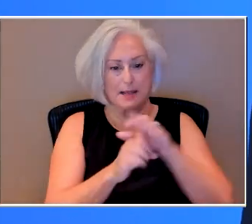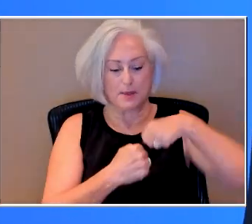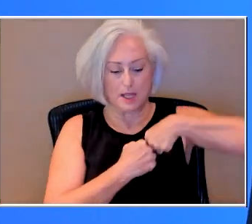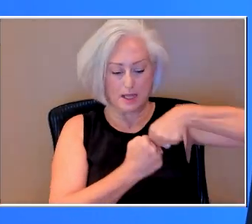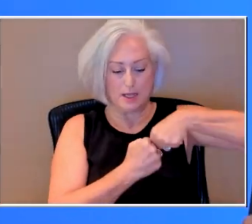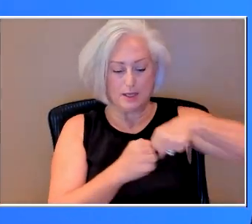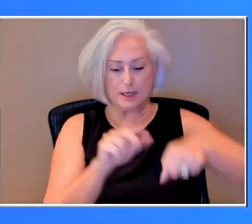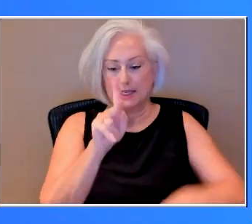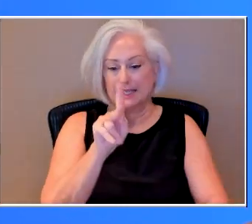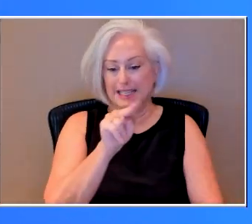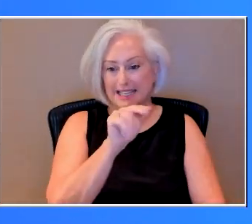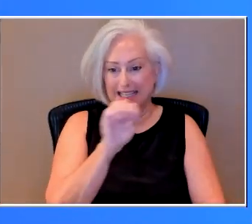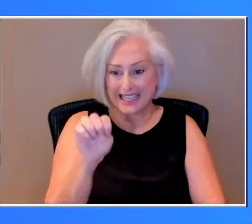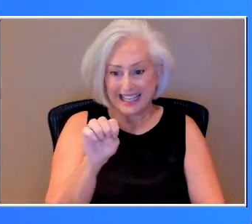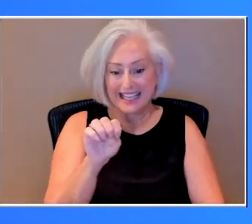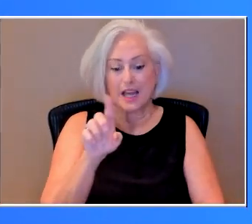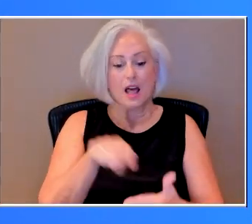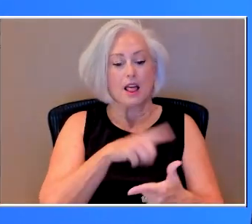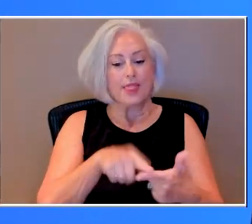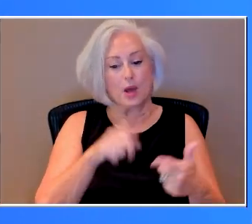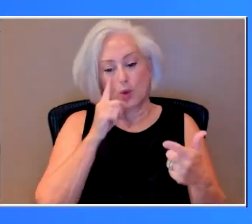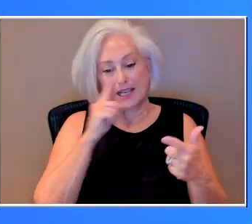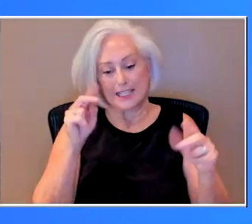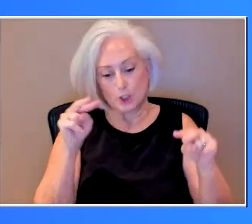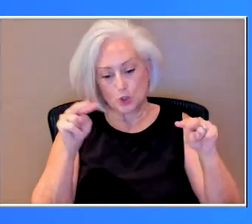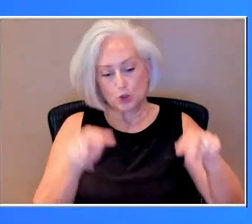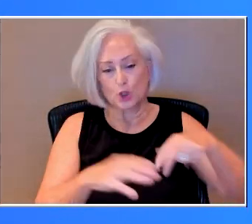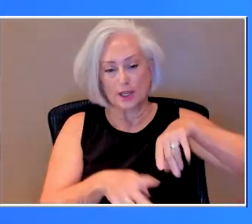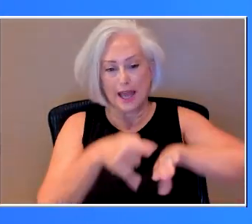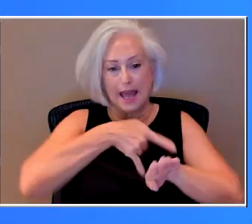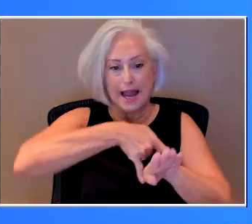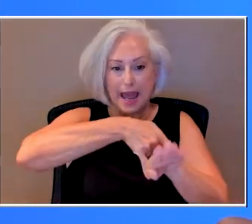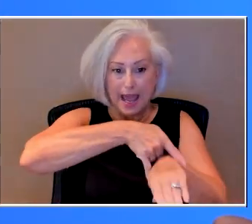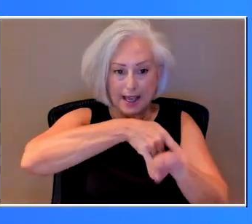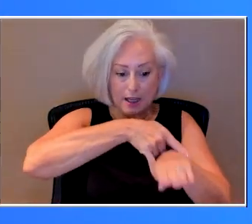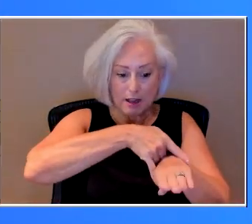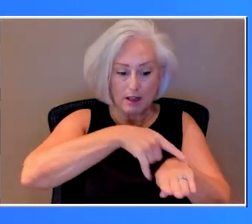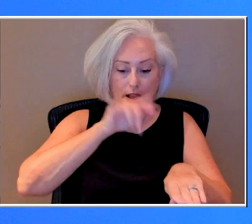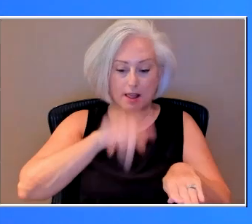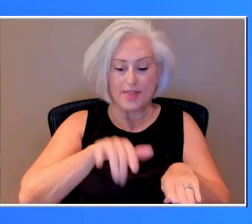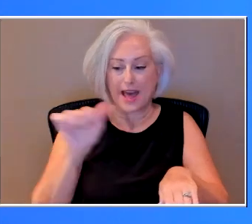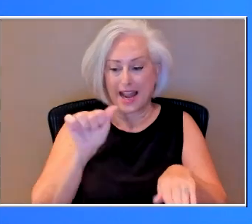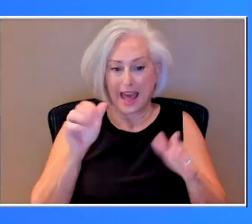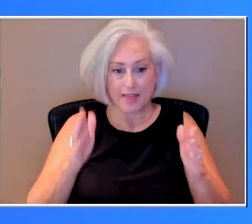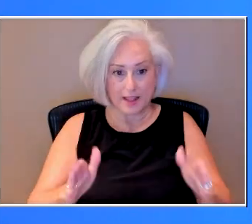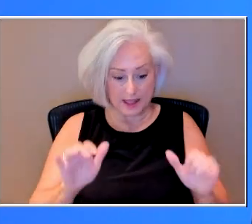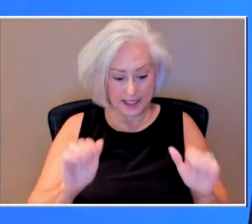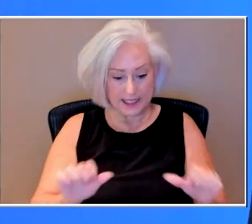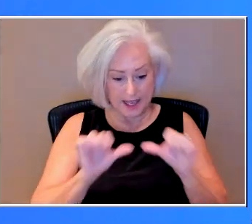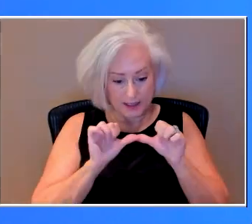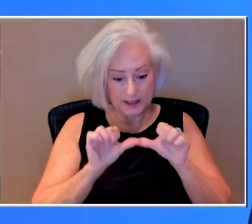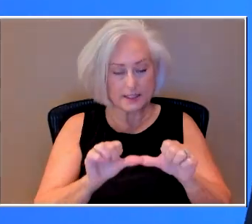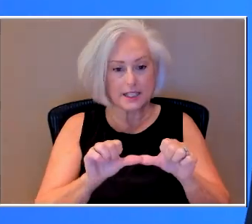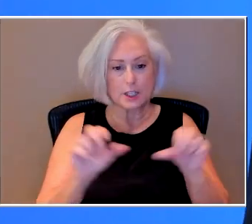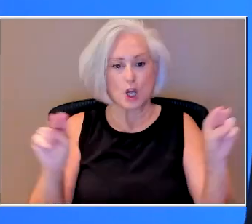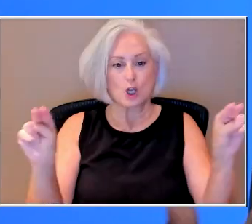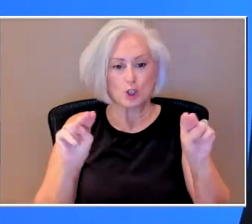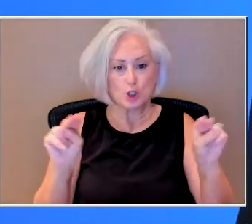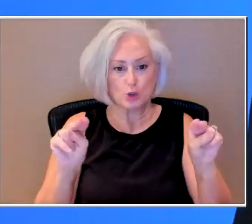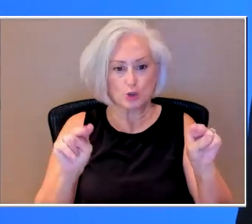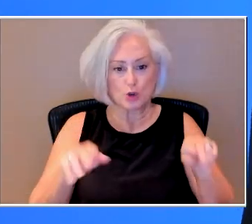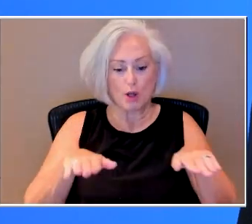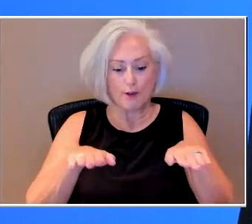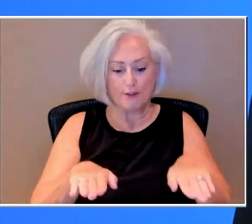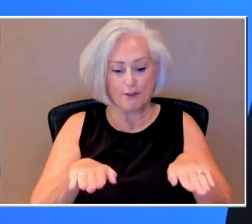ankles. Does the athlete have the strength to maintain a neutral foot position? If that's the case, all